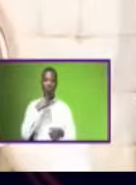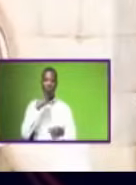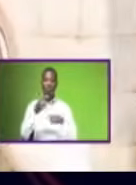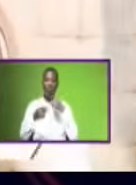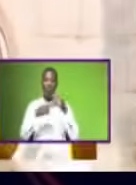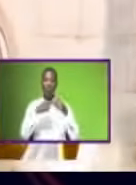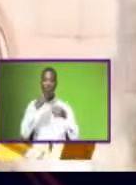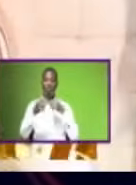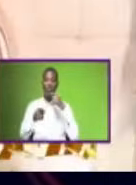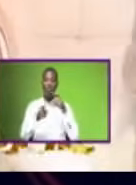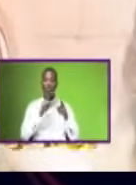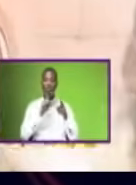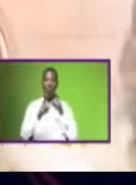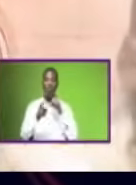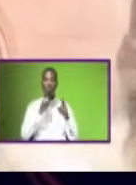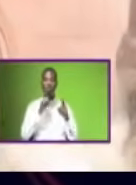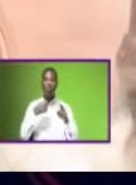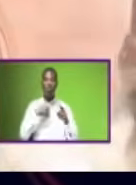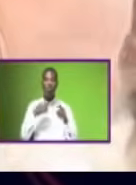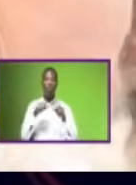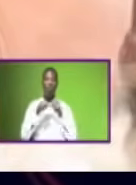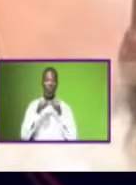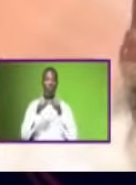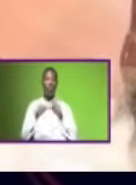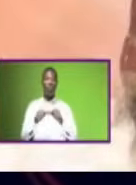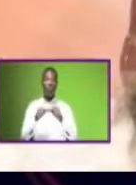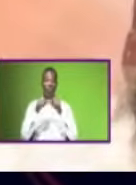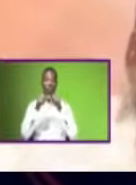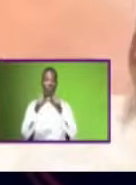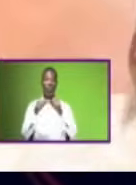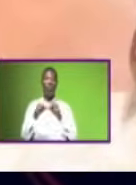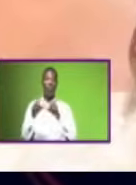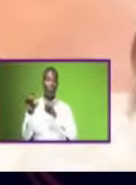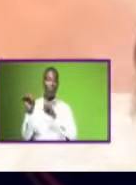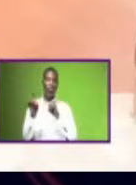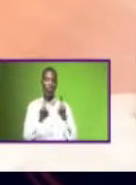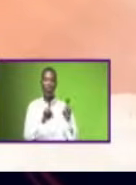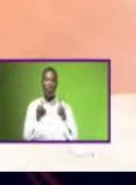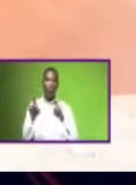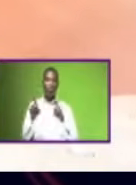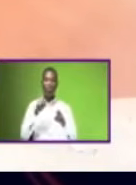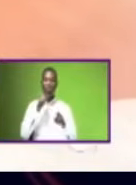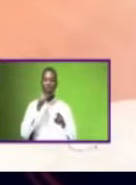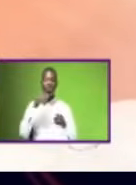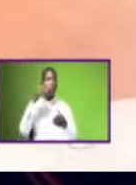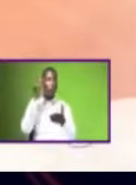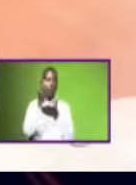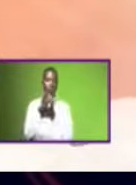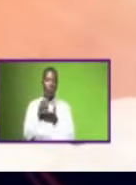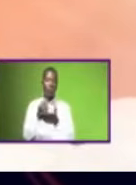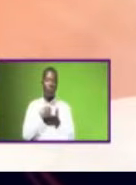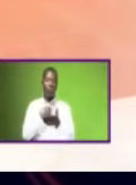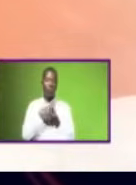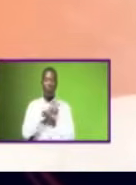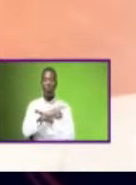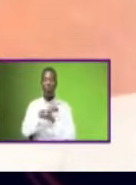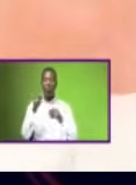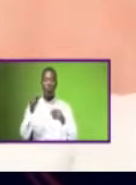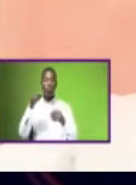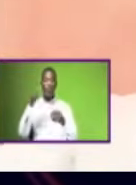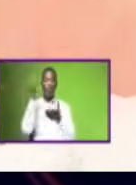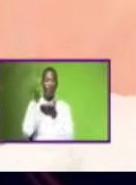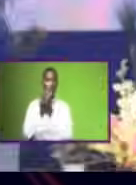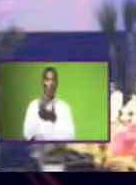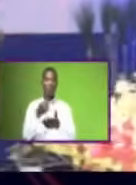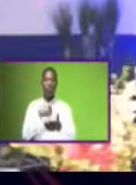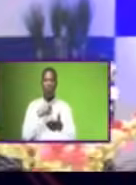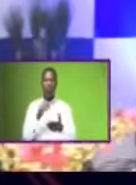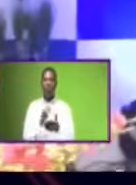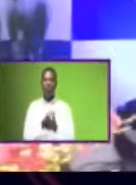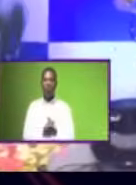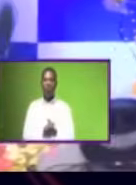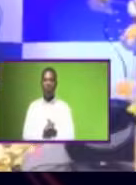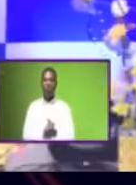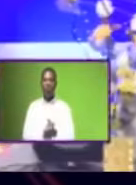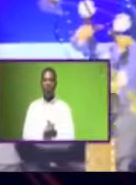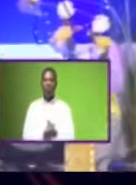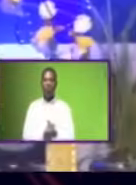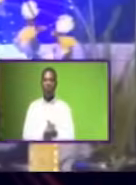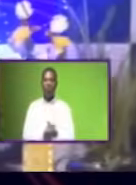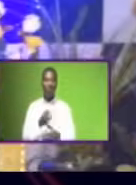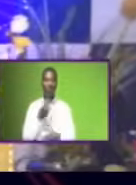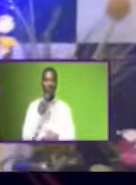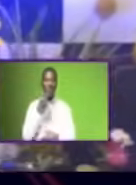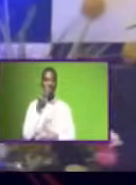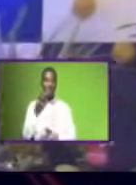So it should tell you that the more you talk, the more I do. Nothing can stop me. So